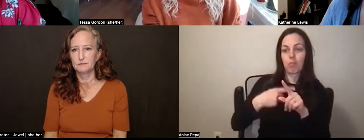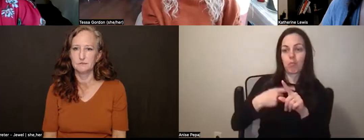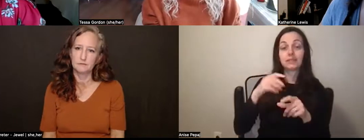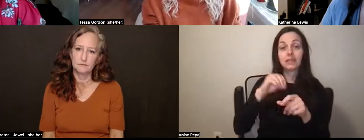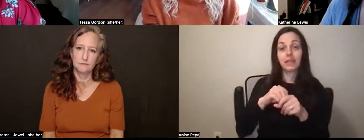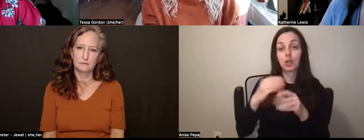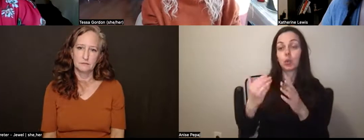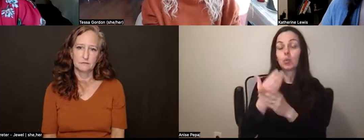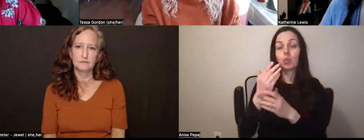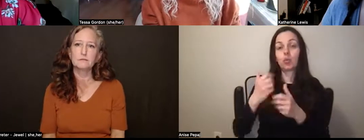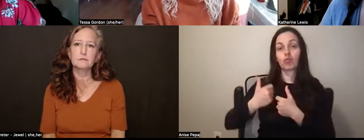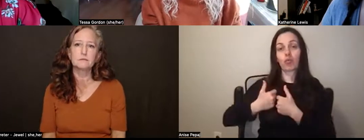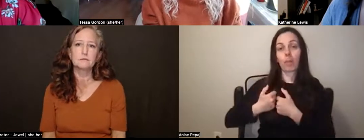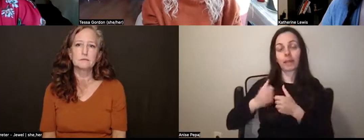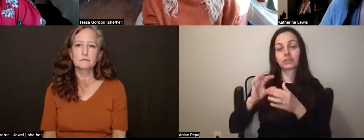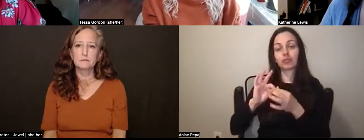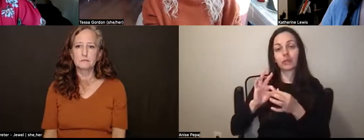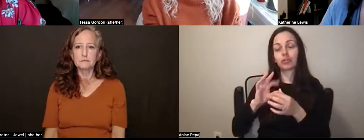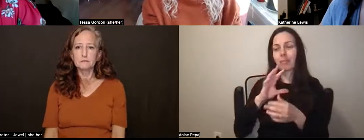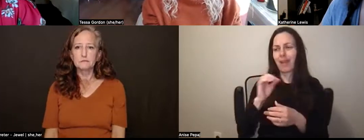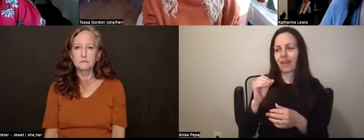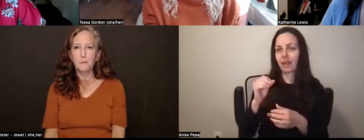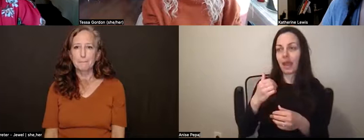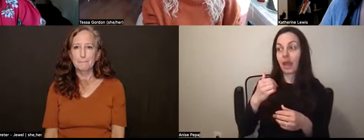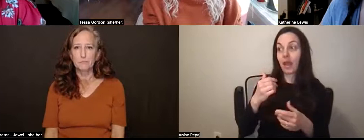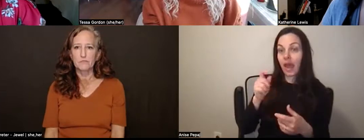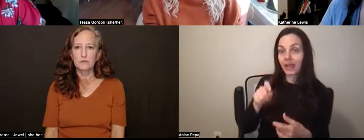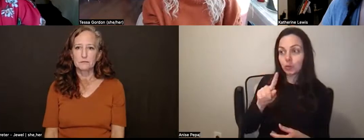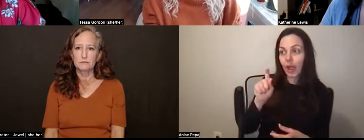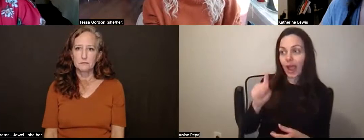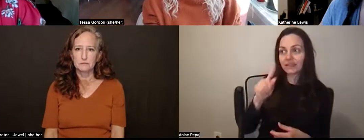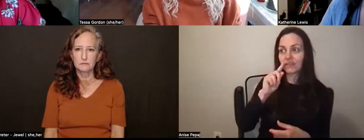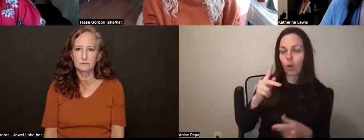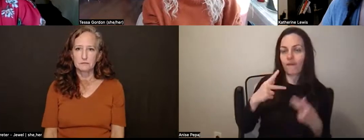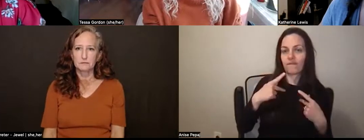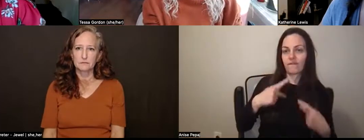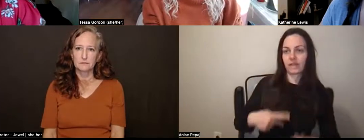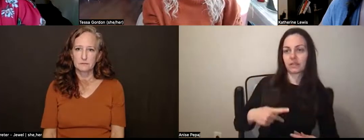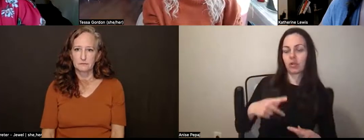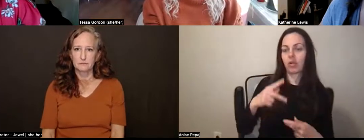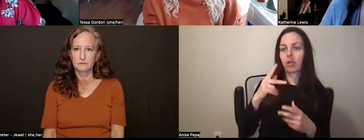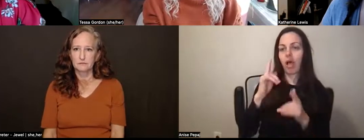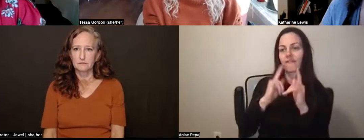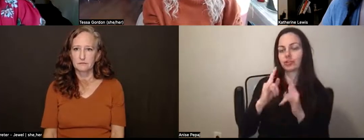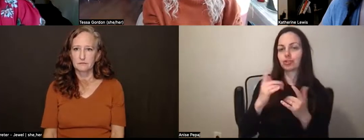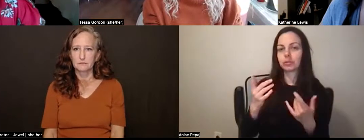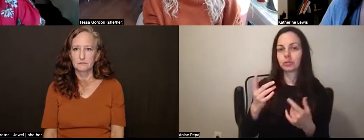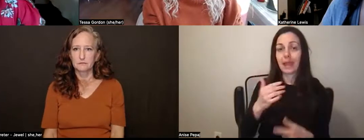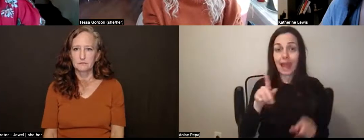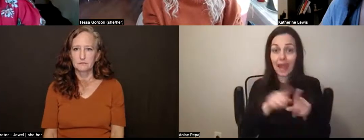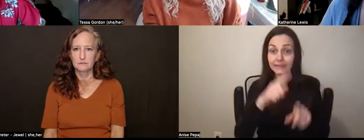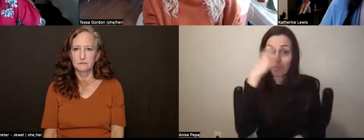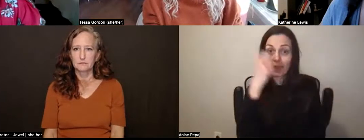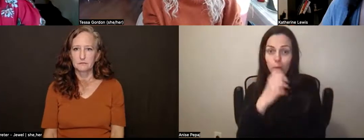new romantic relationship, and having to ask for physical affection. As a Black woman, I've never had to